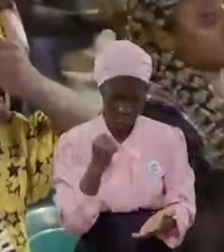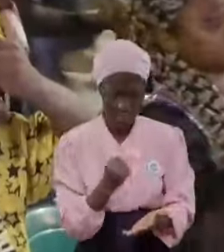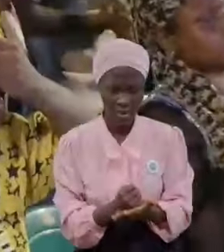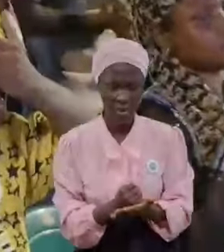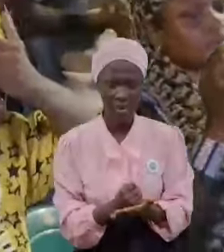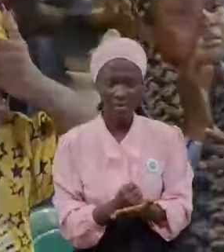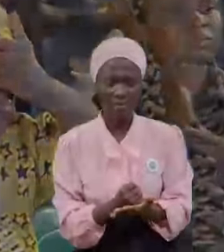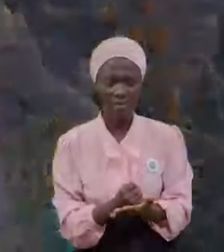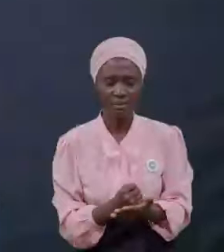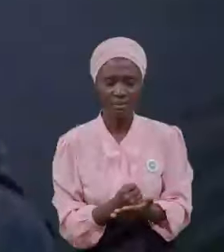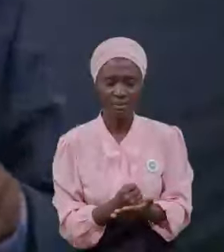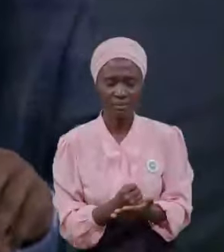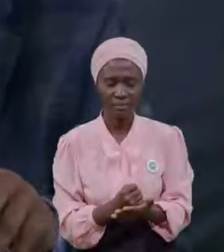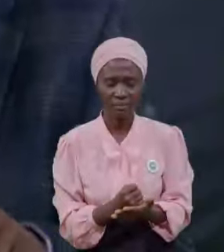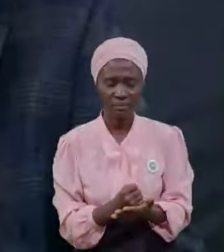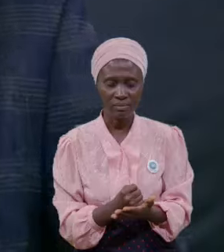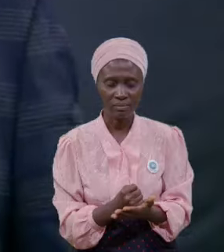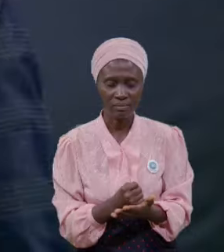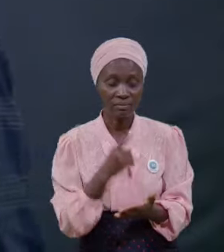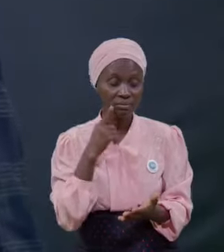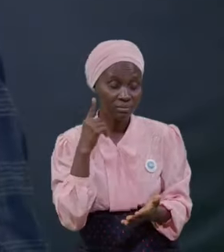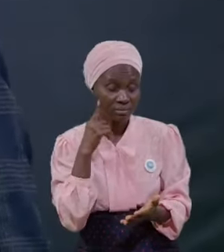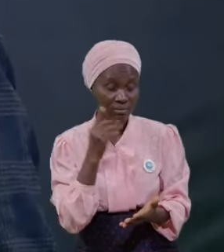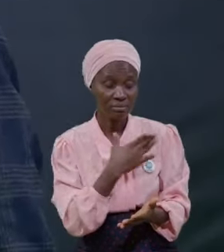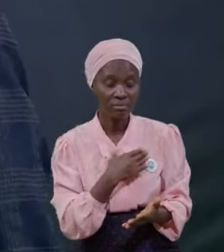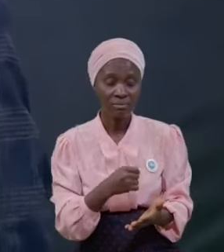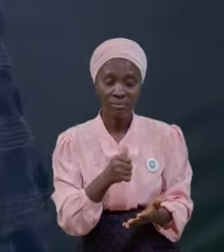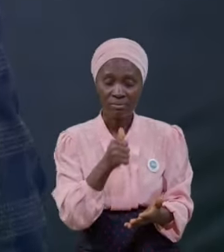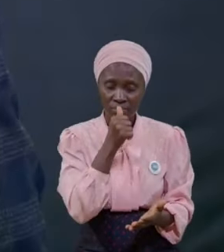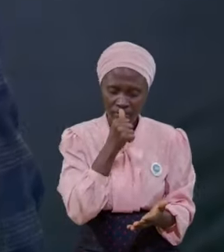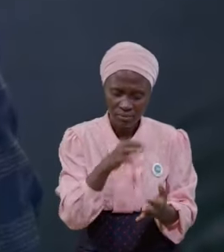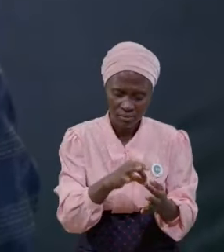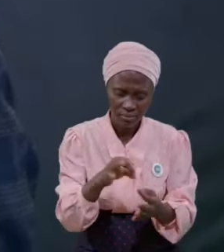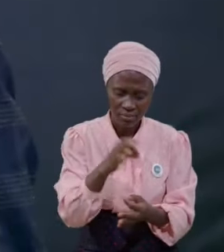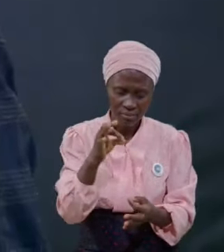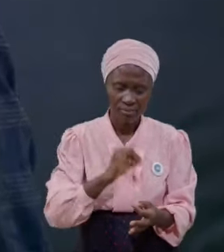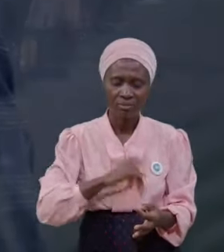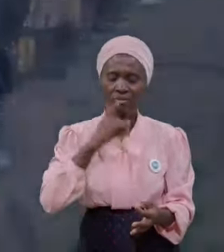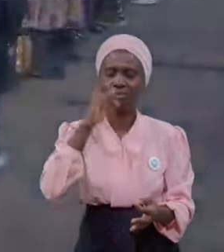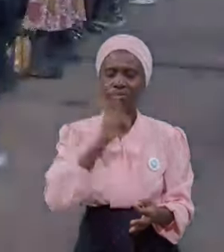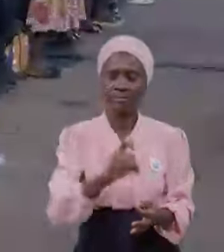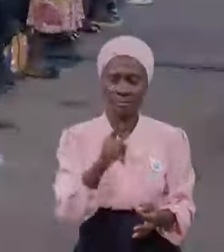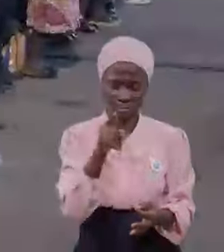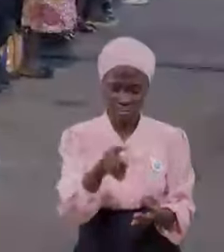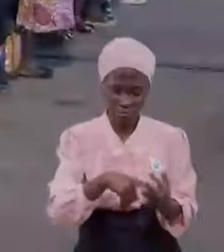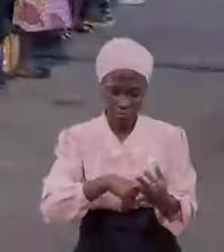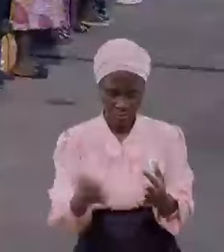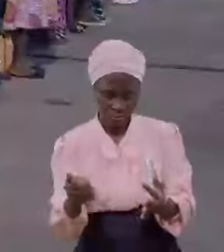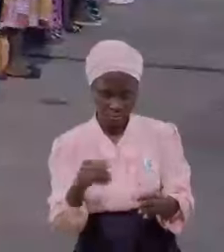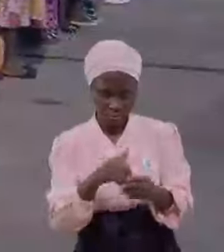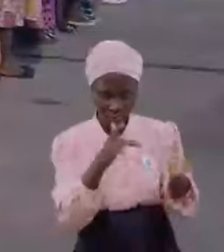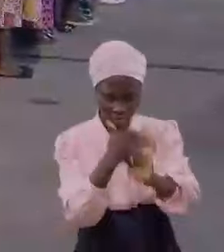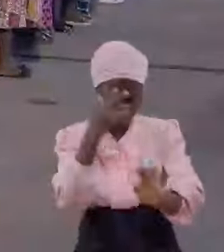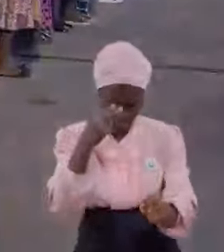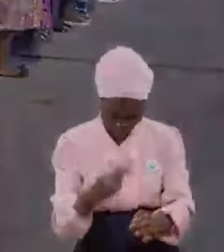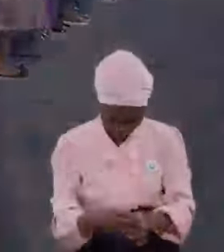Deaf and dumb spirit, I command you, come out in Jesus' name. All